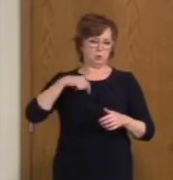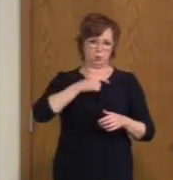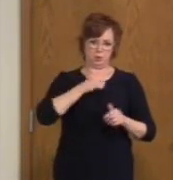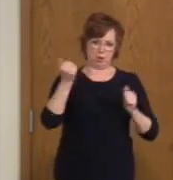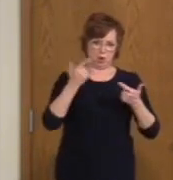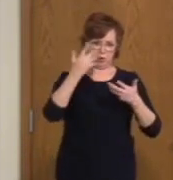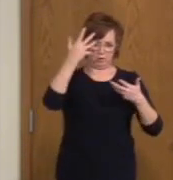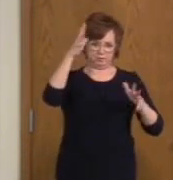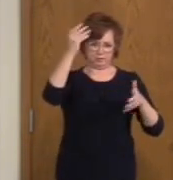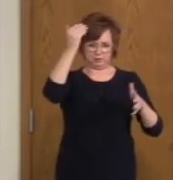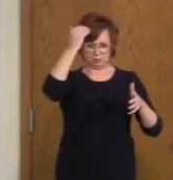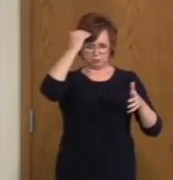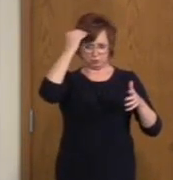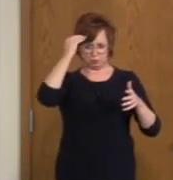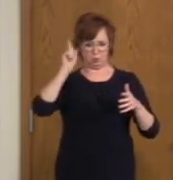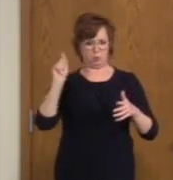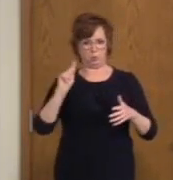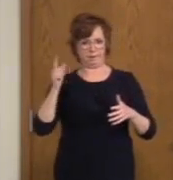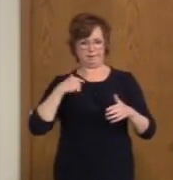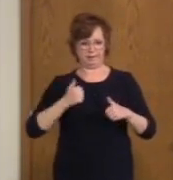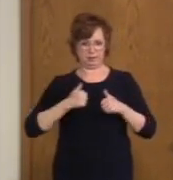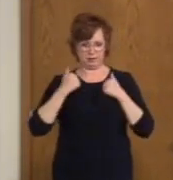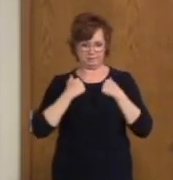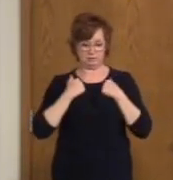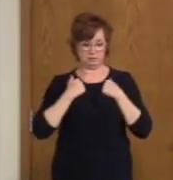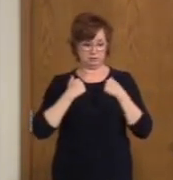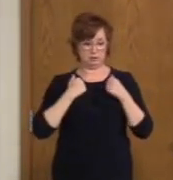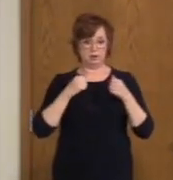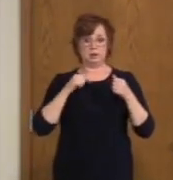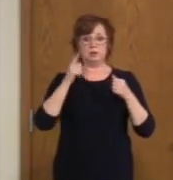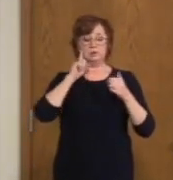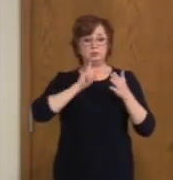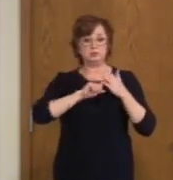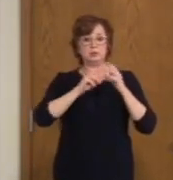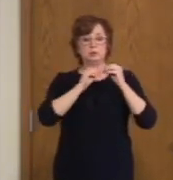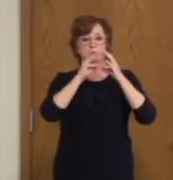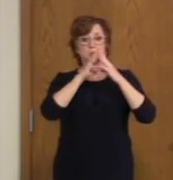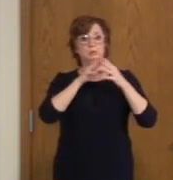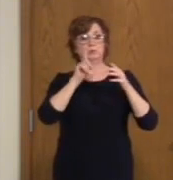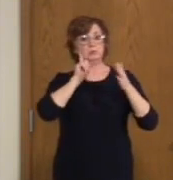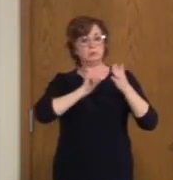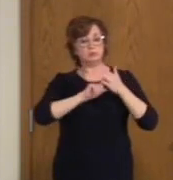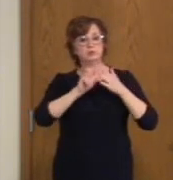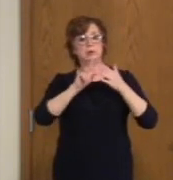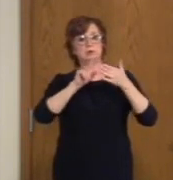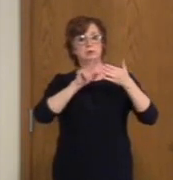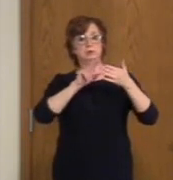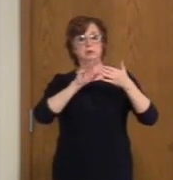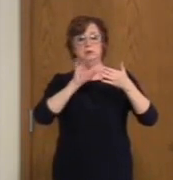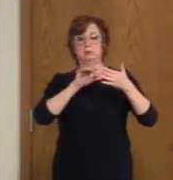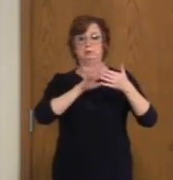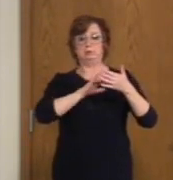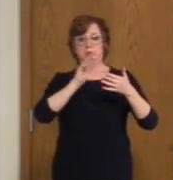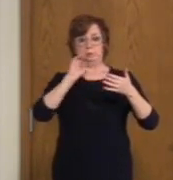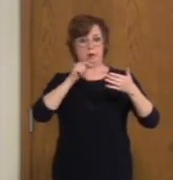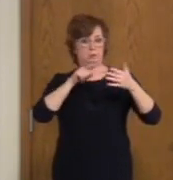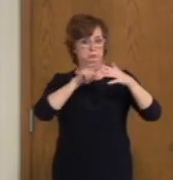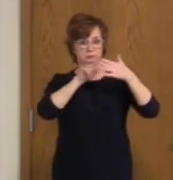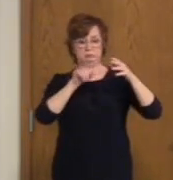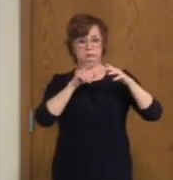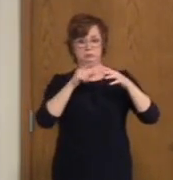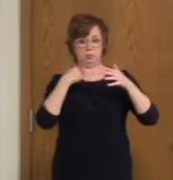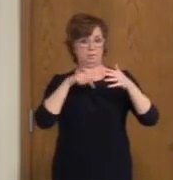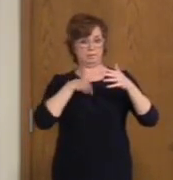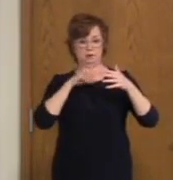should be able to go to this detailed map on the website. We've had this, I think, all the way since July last year, but